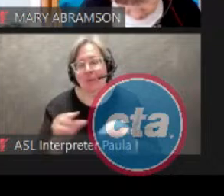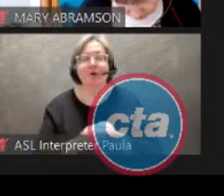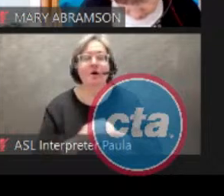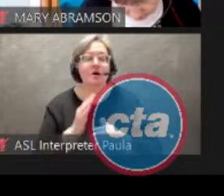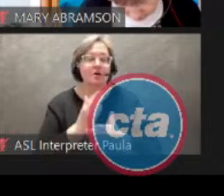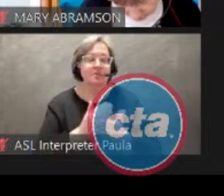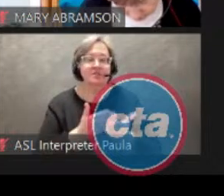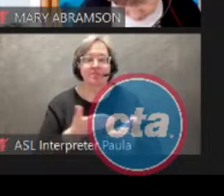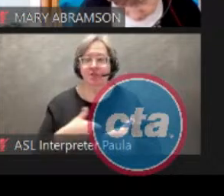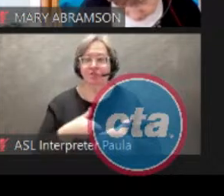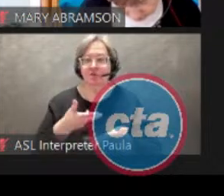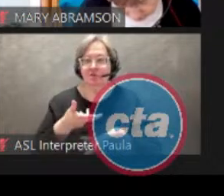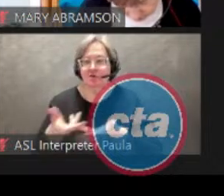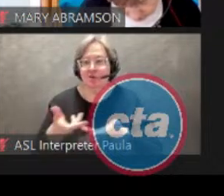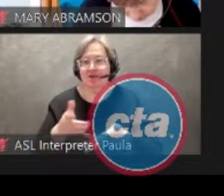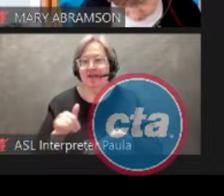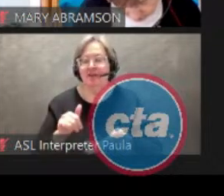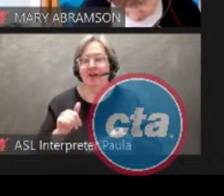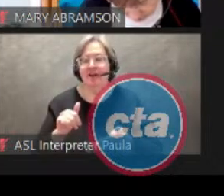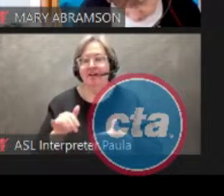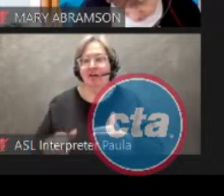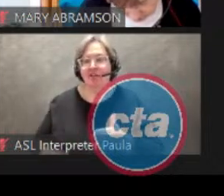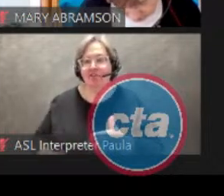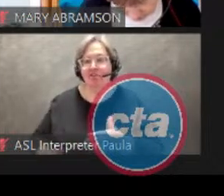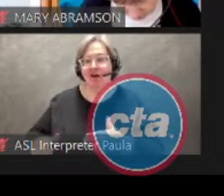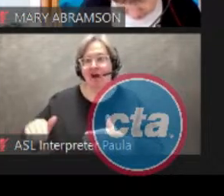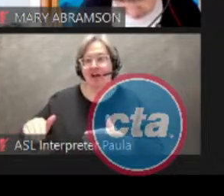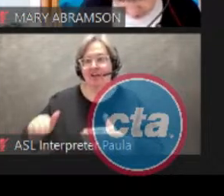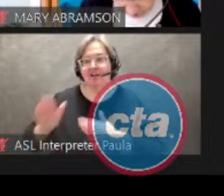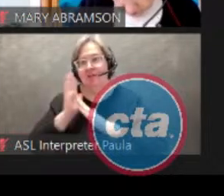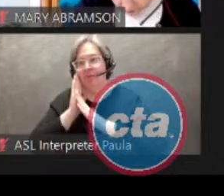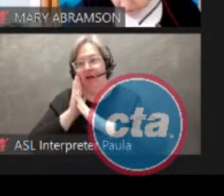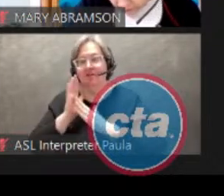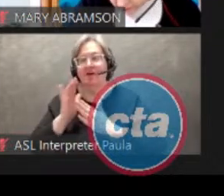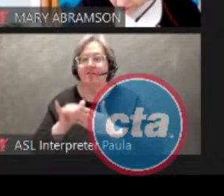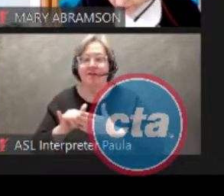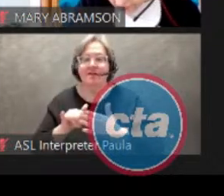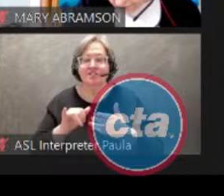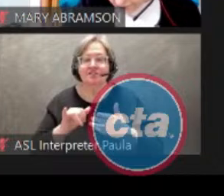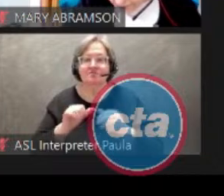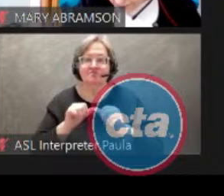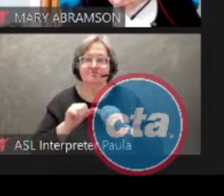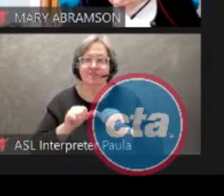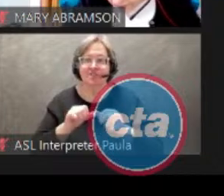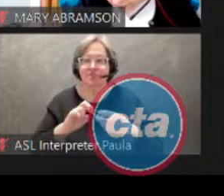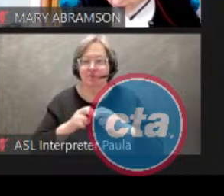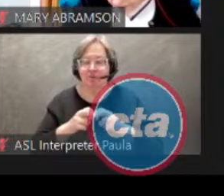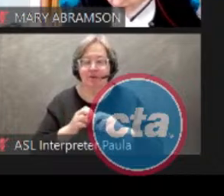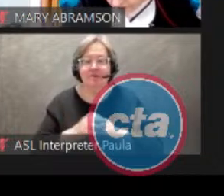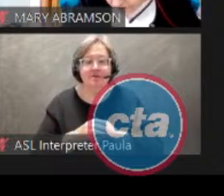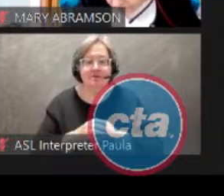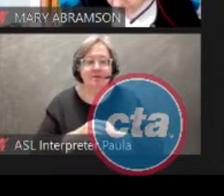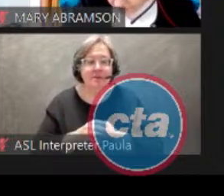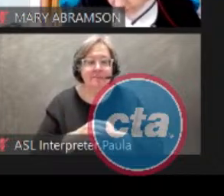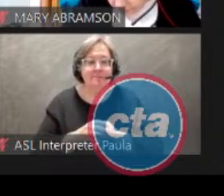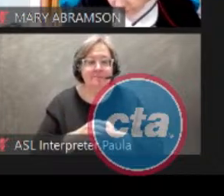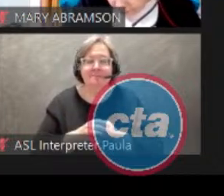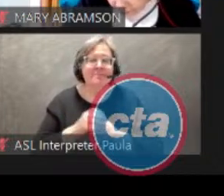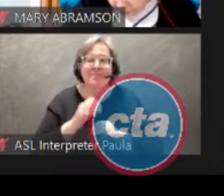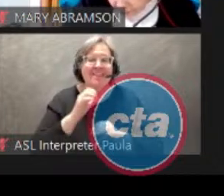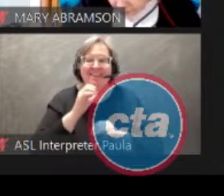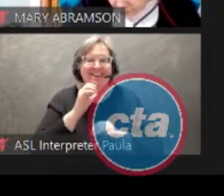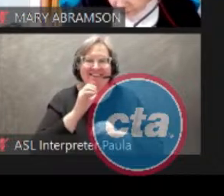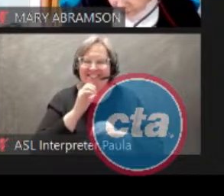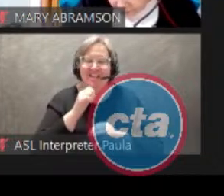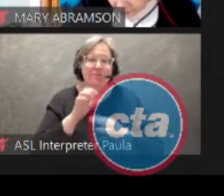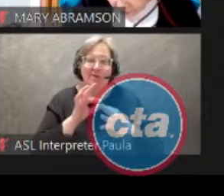things we're working with them on are things like bed height and stuff of that nature, which is a real chronic problem, which are not really driven by the standards for accessibility